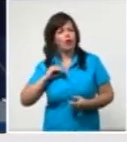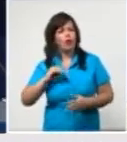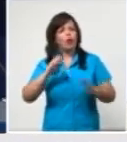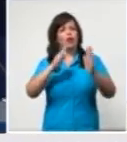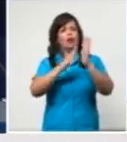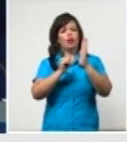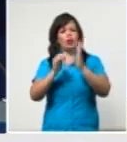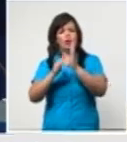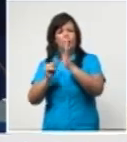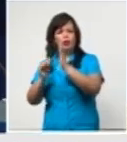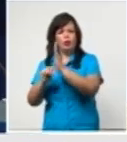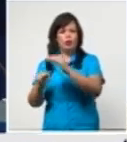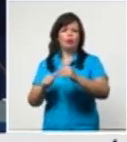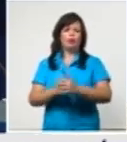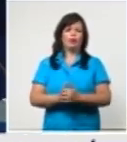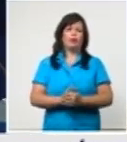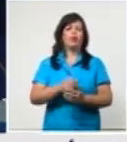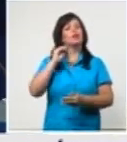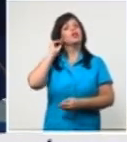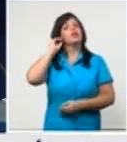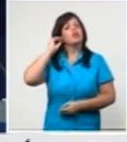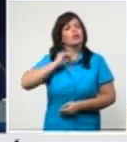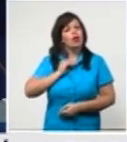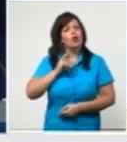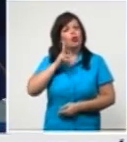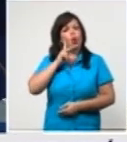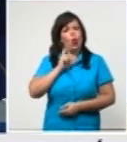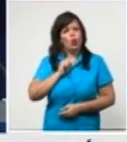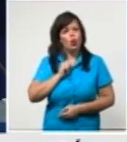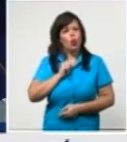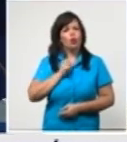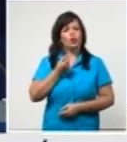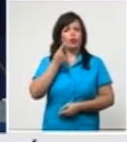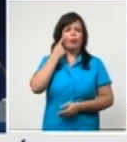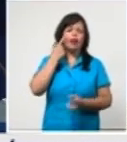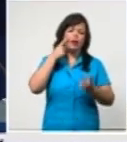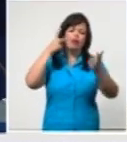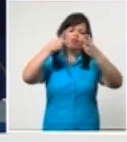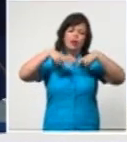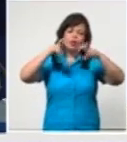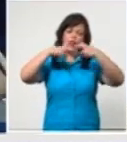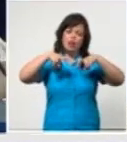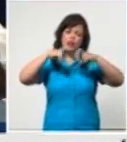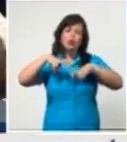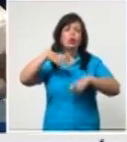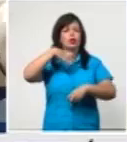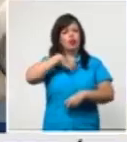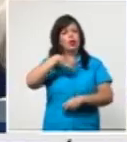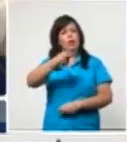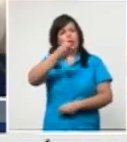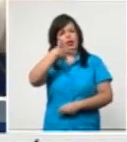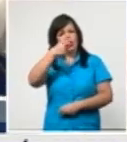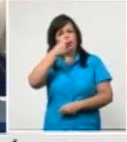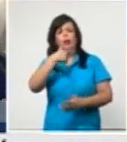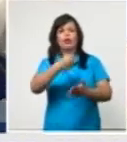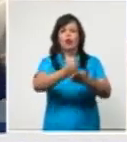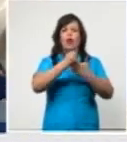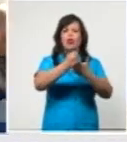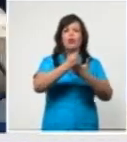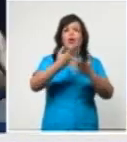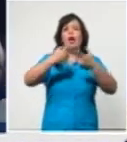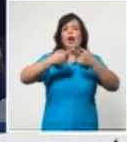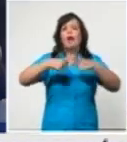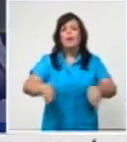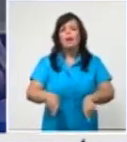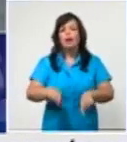for the dealing with the disease, however, this is the current evolution of this disease. And there